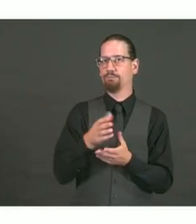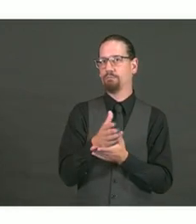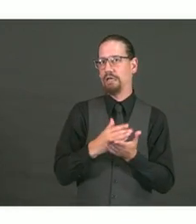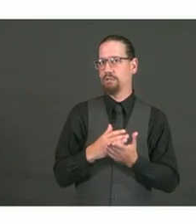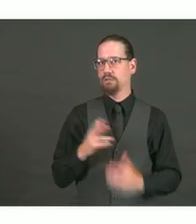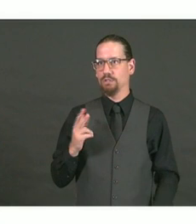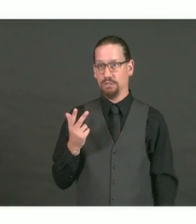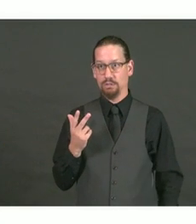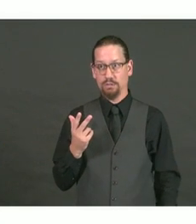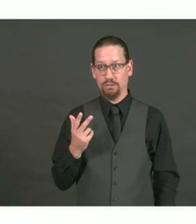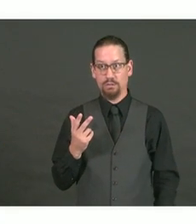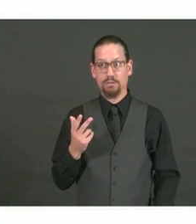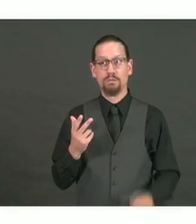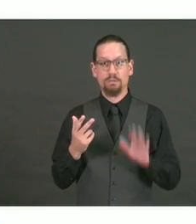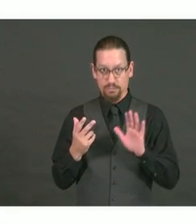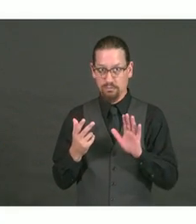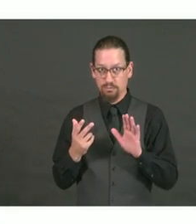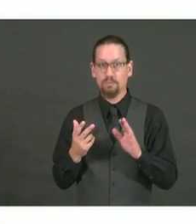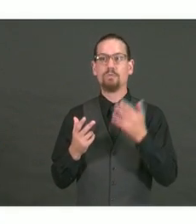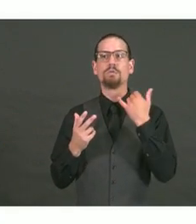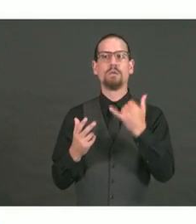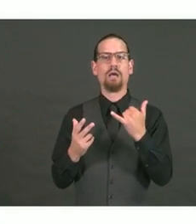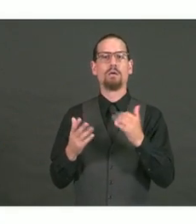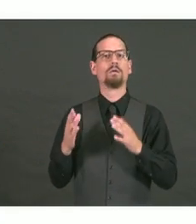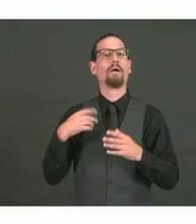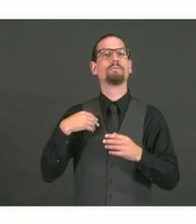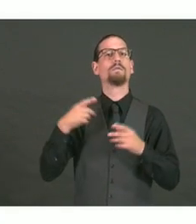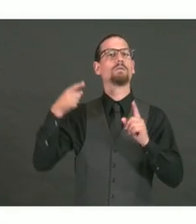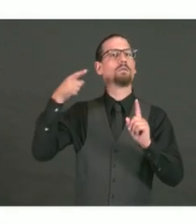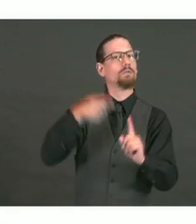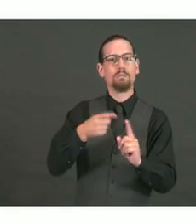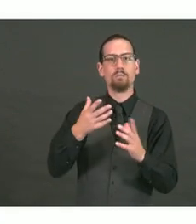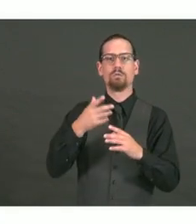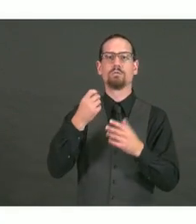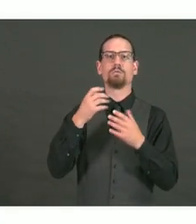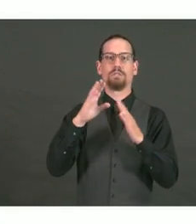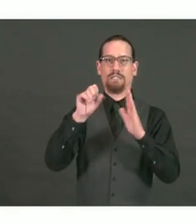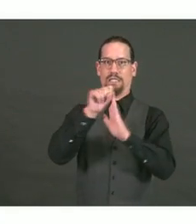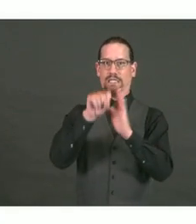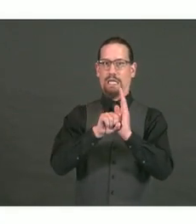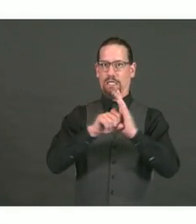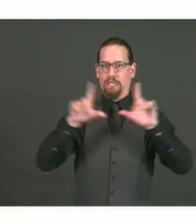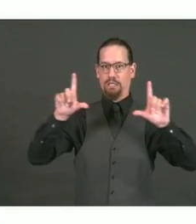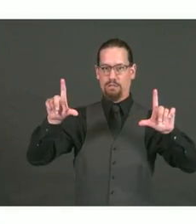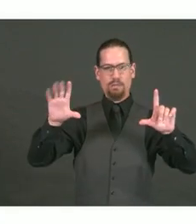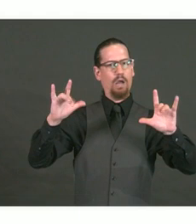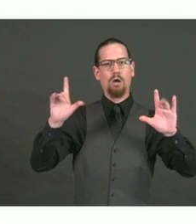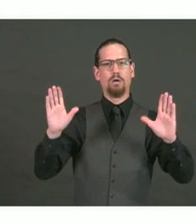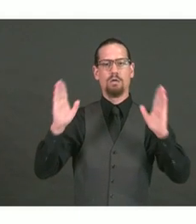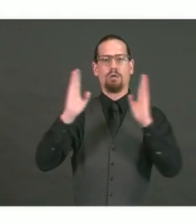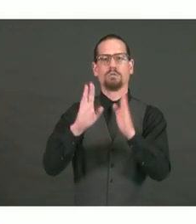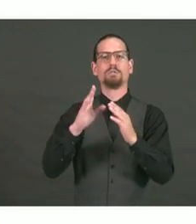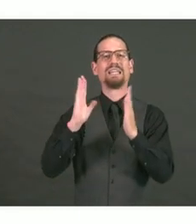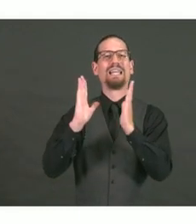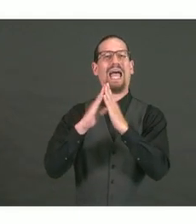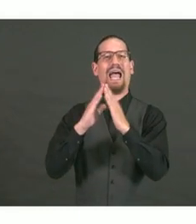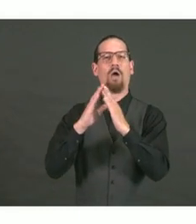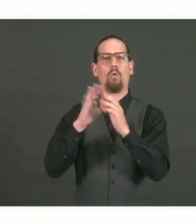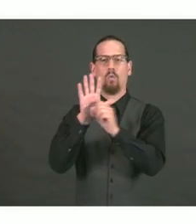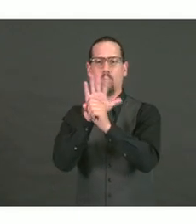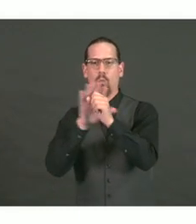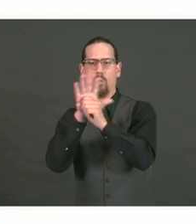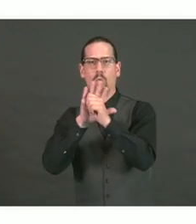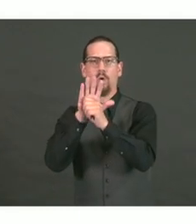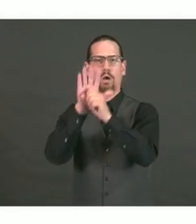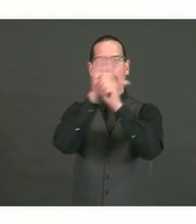town by town. Testing, and I just gave an update on that. I think we're going to be in a very good place on testing.